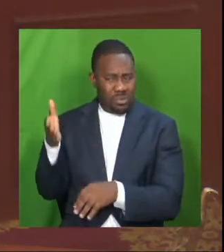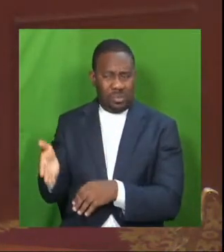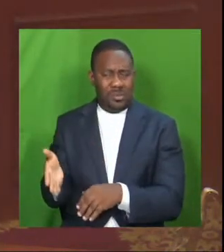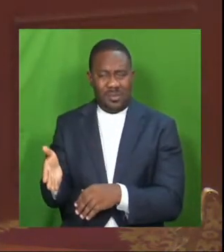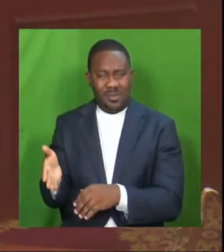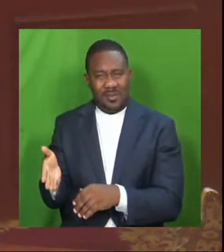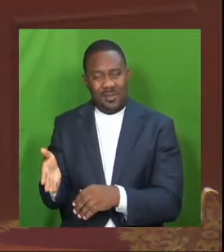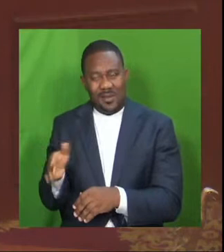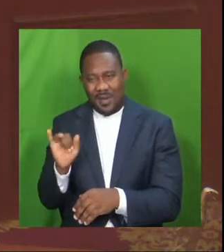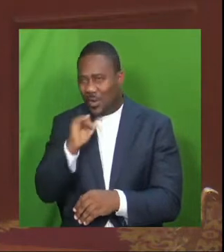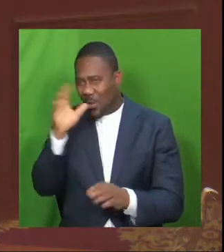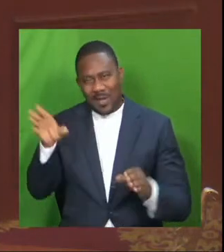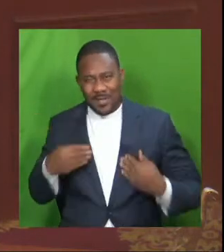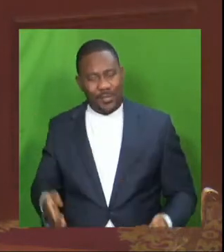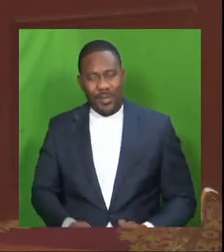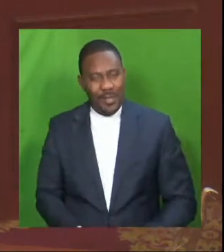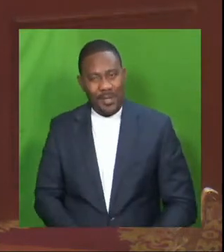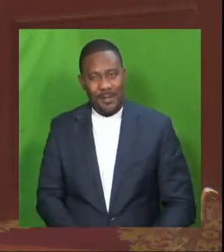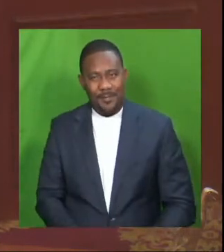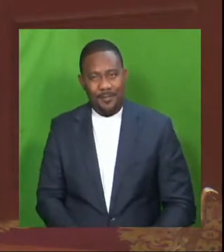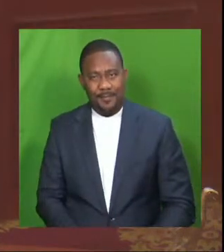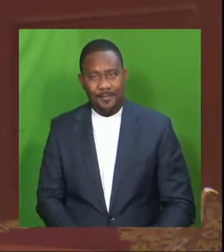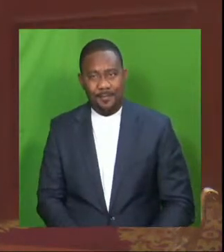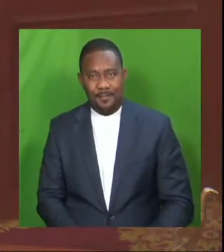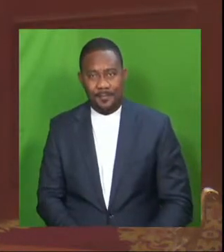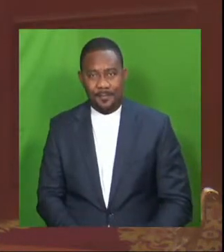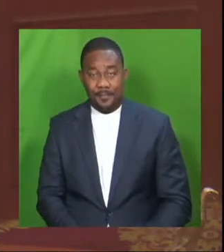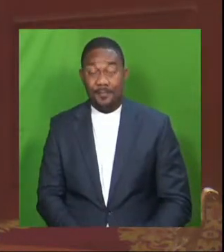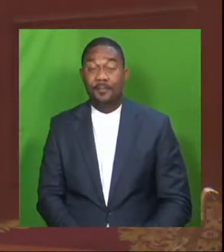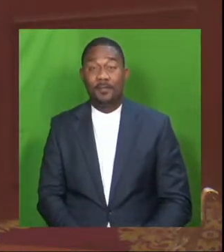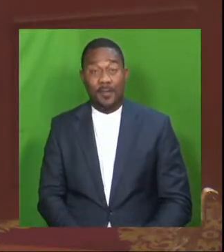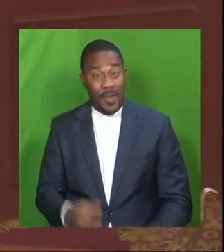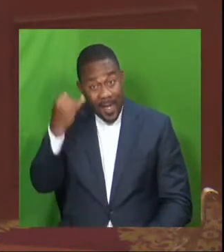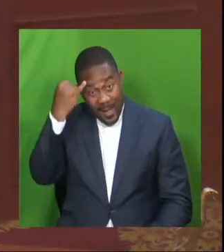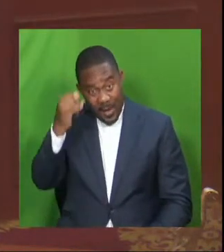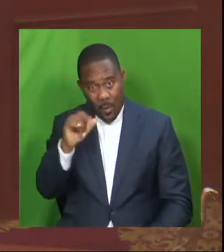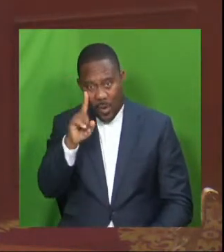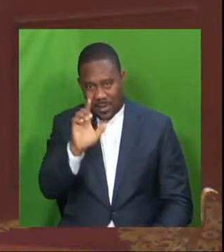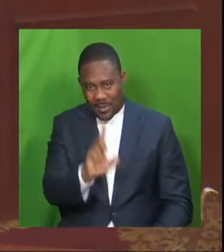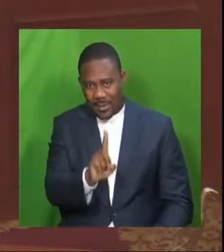acceptable, and that is not the way to go. The principle of 1D, 1F,